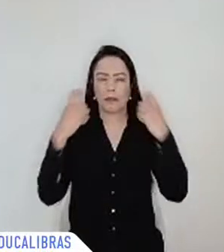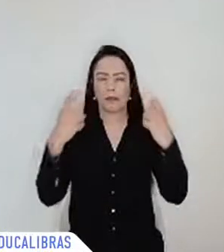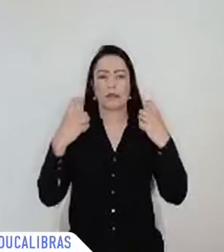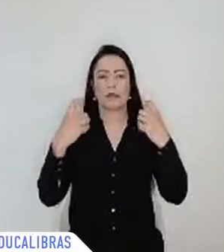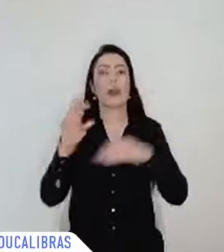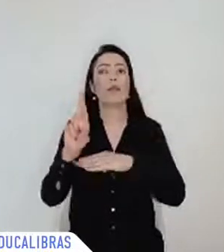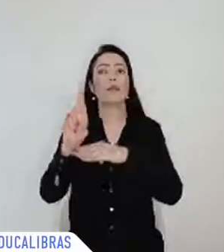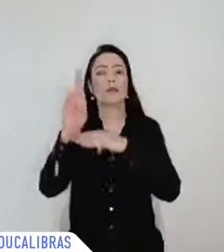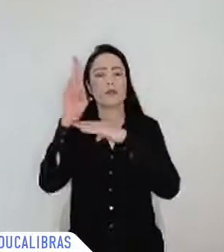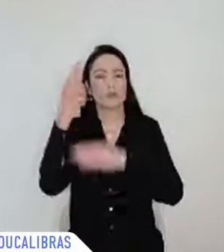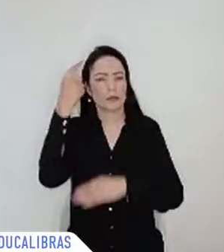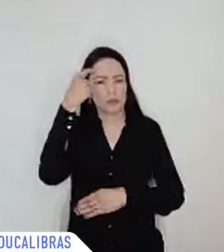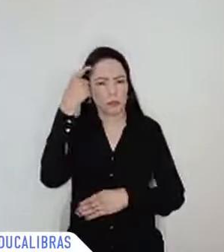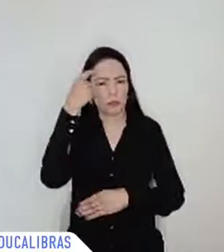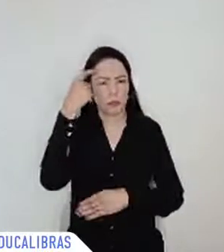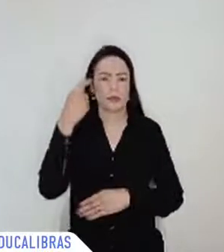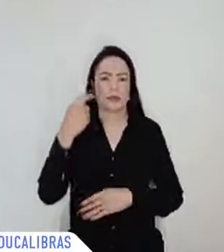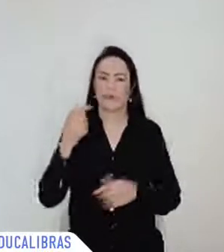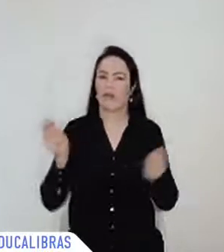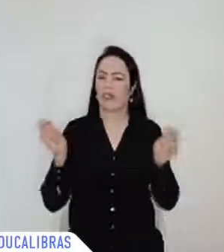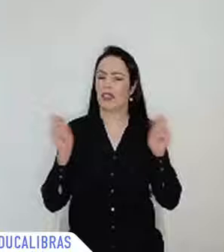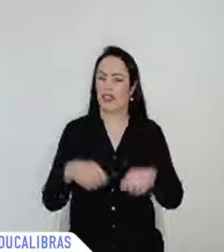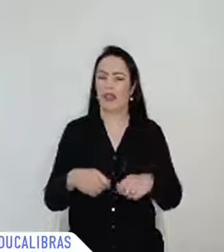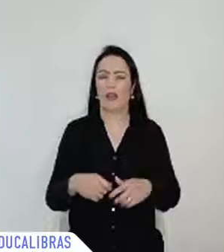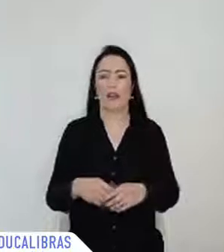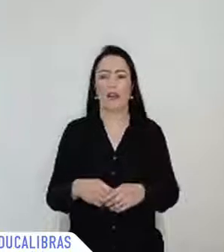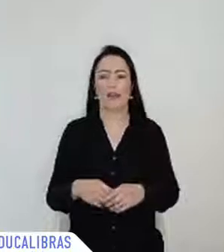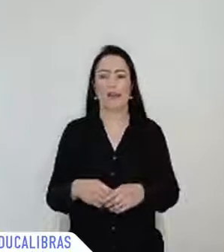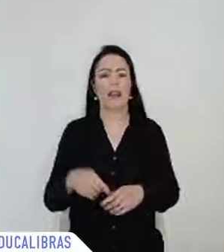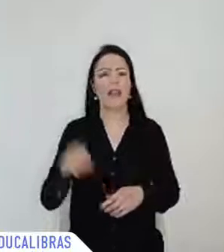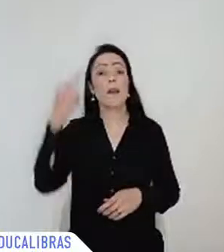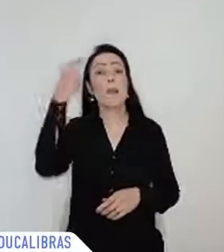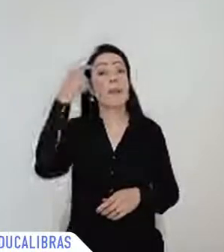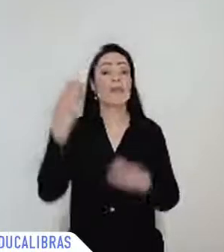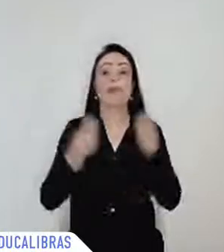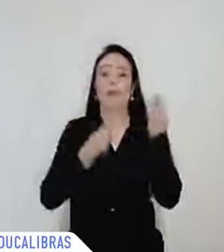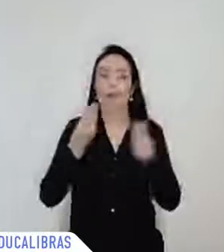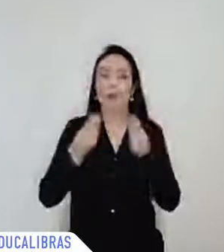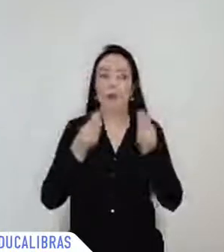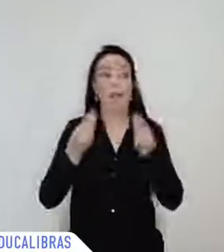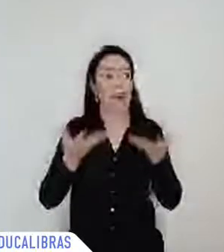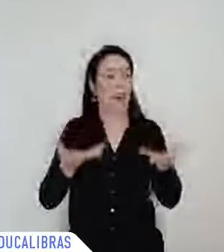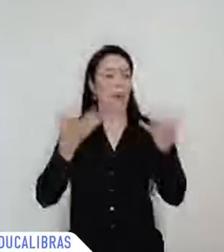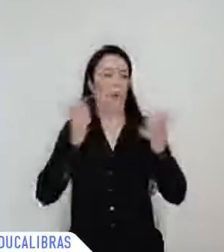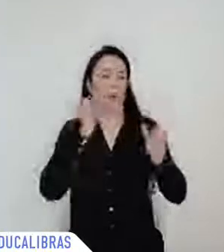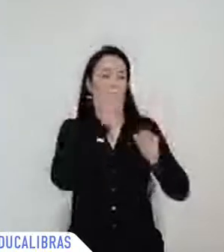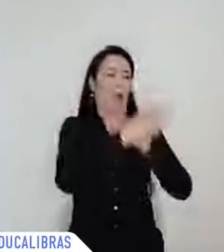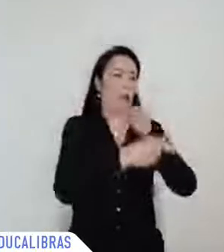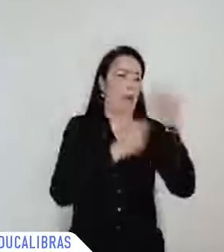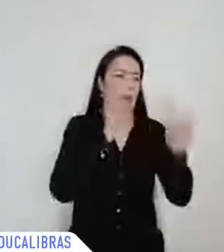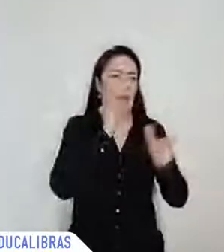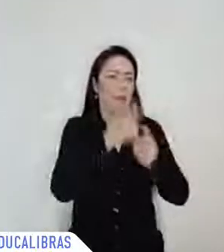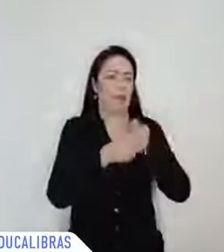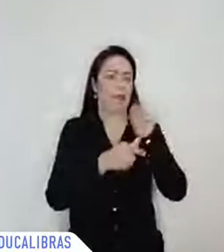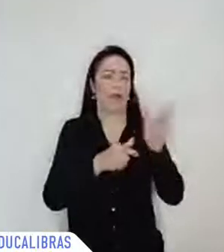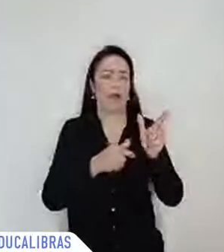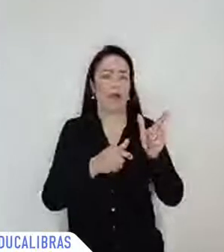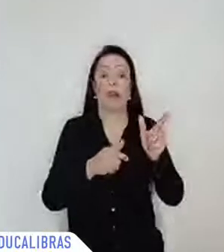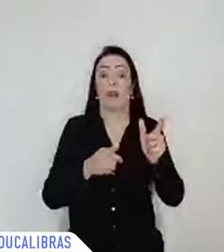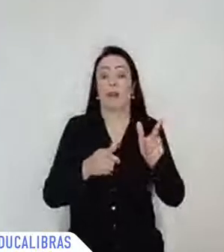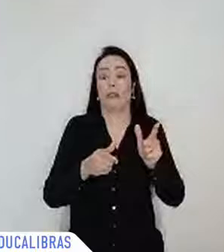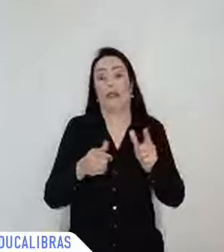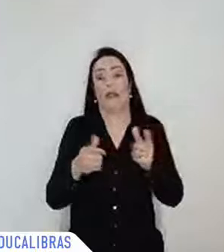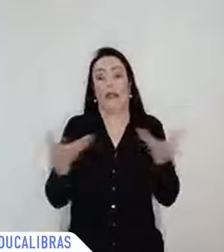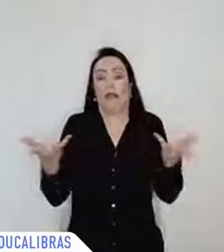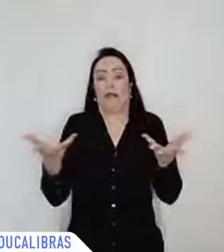good environment for this to grow. If you think of a government that is proud of insulting